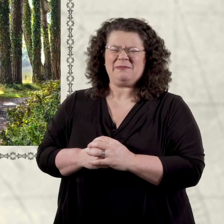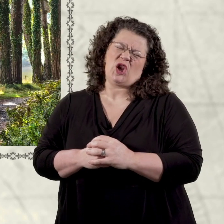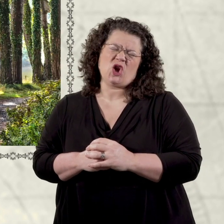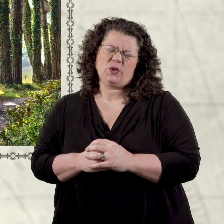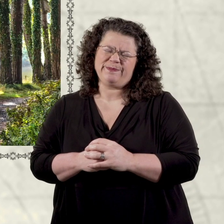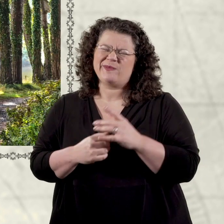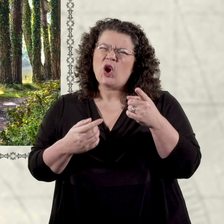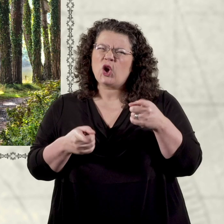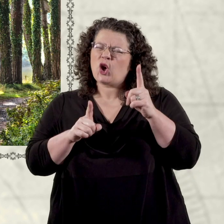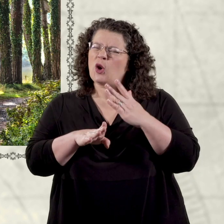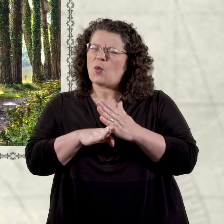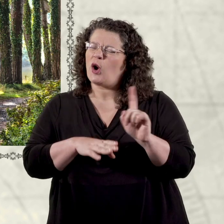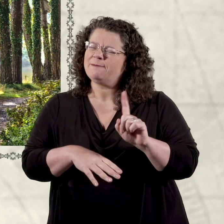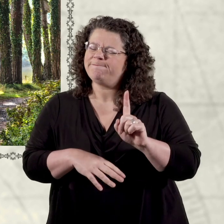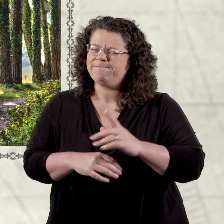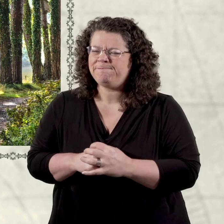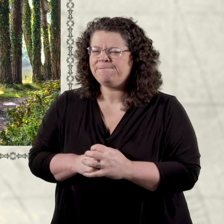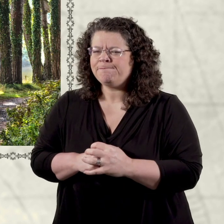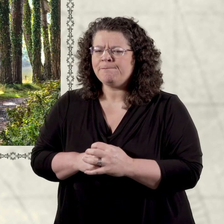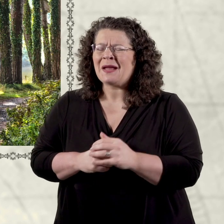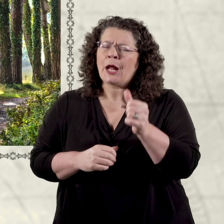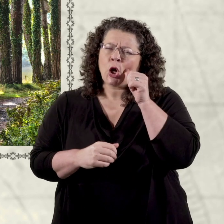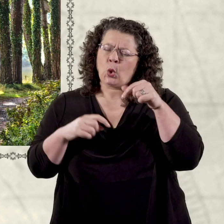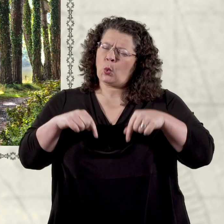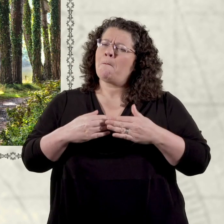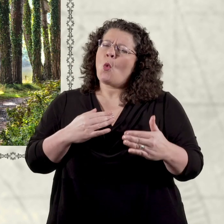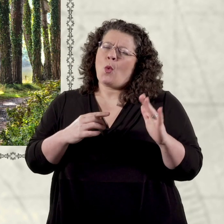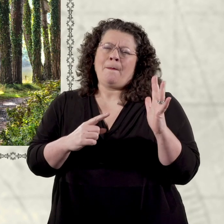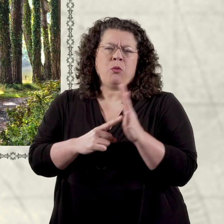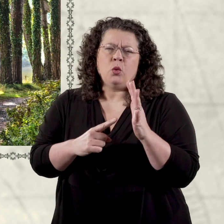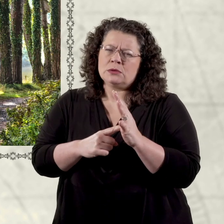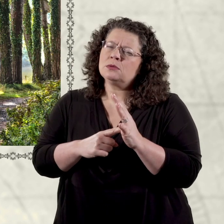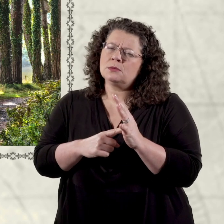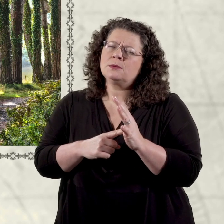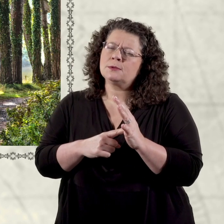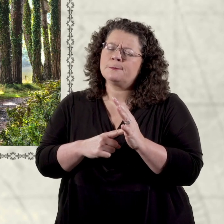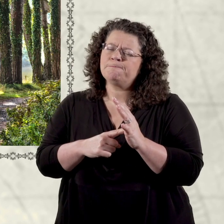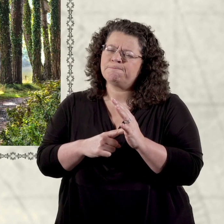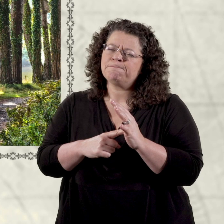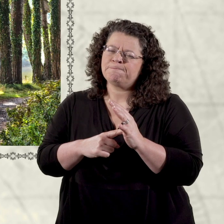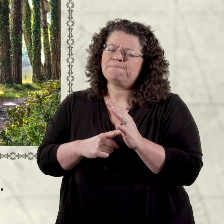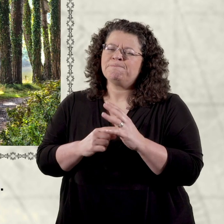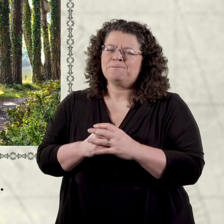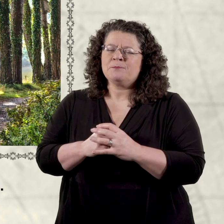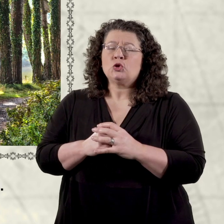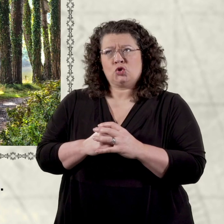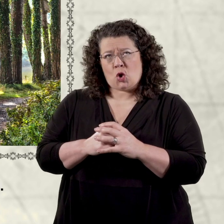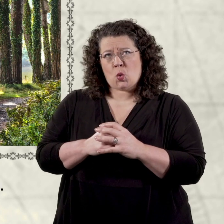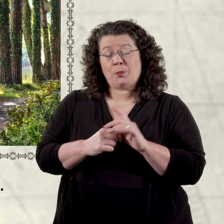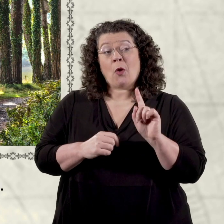But no, God doesn't work like that. And I knew that this was so much more important.